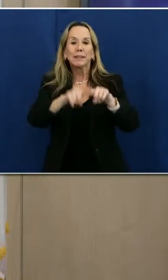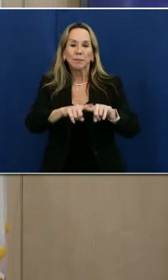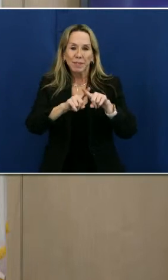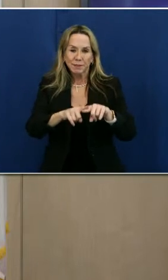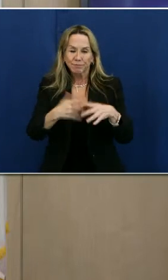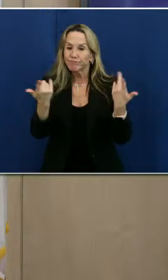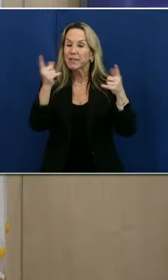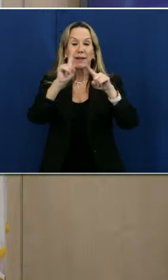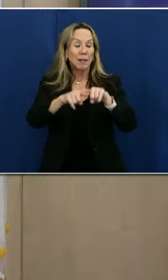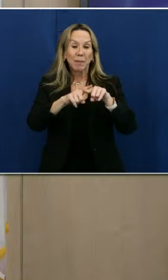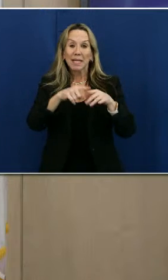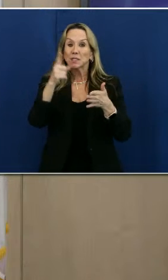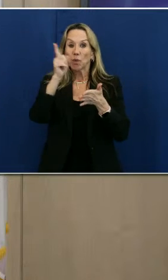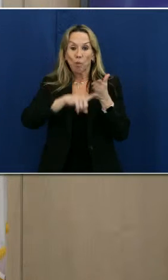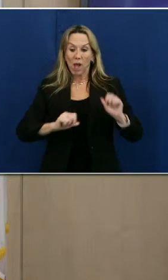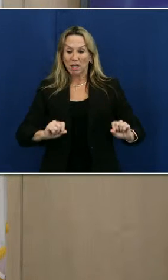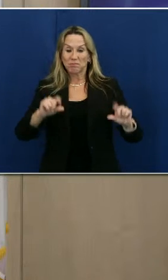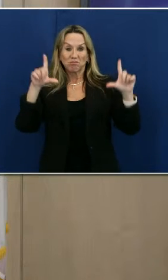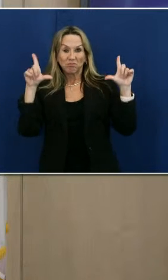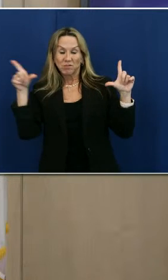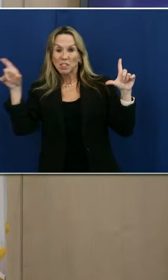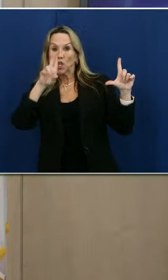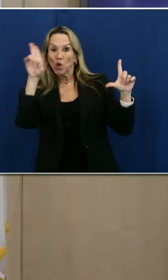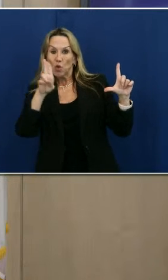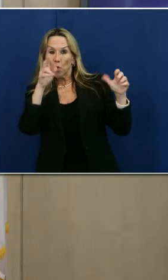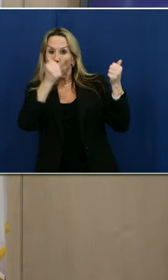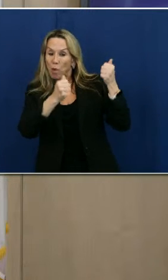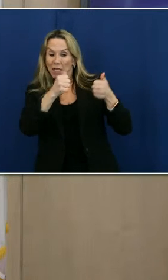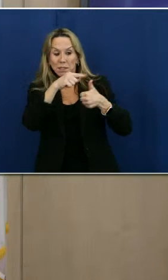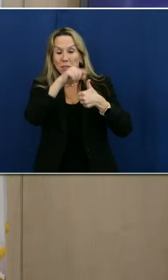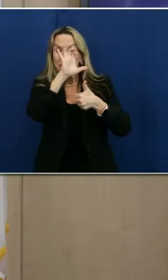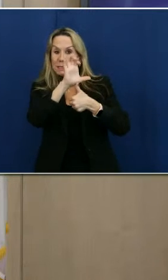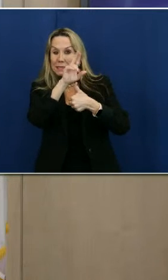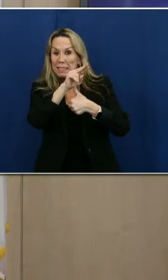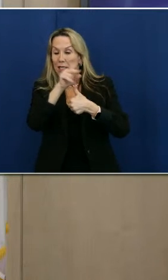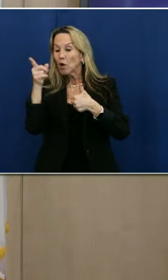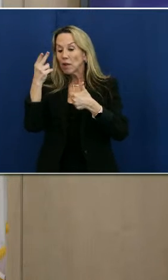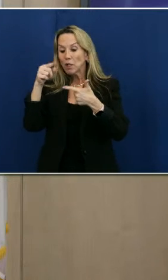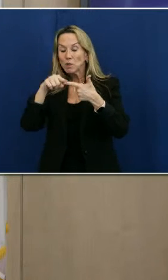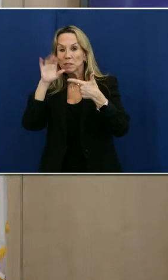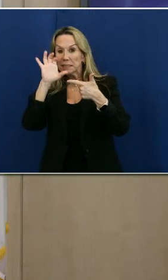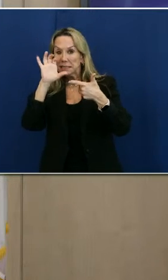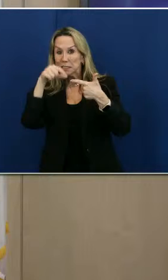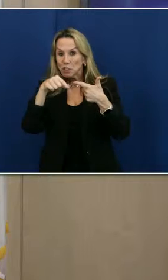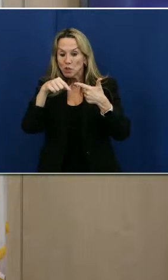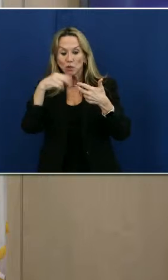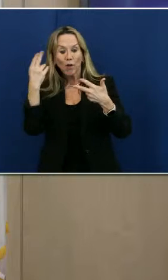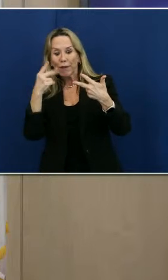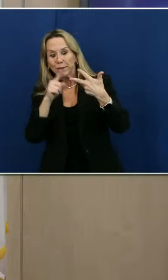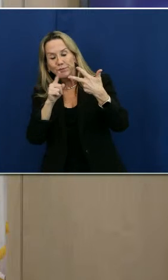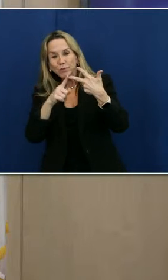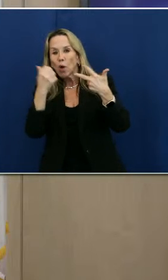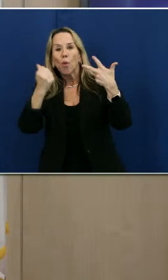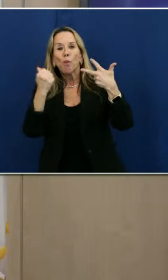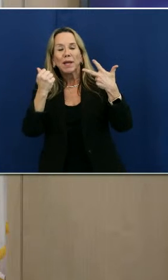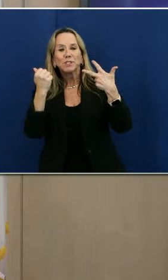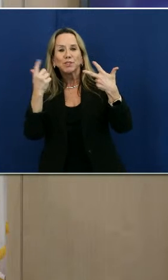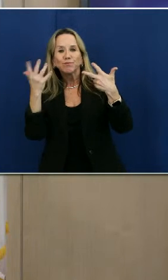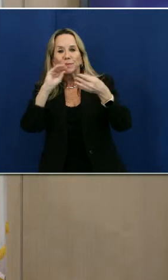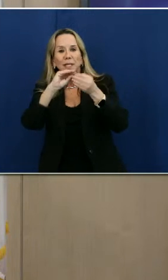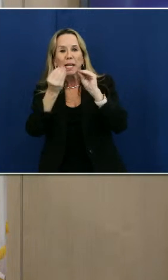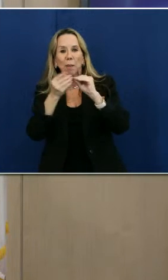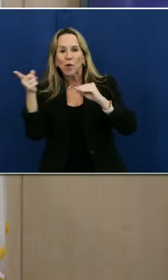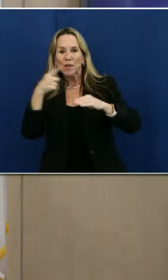that is being used, what CN, CQ, or CT number is being used as a cutoff for what